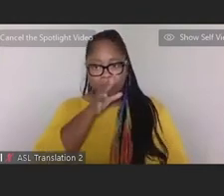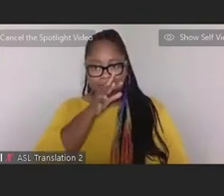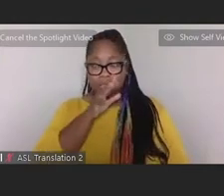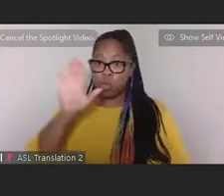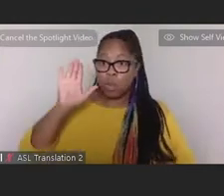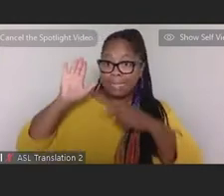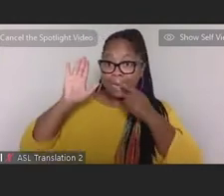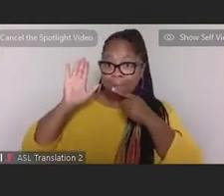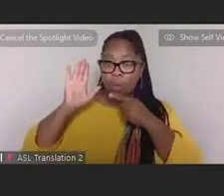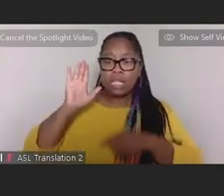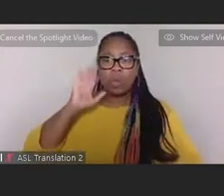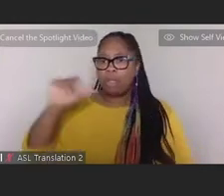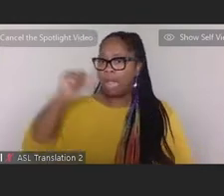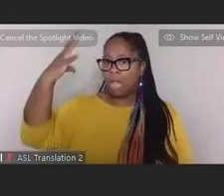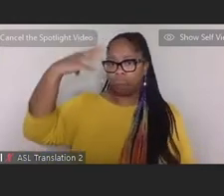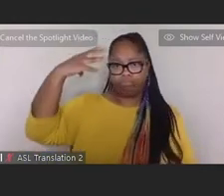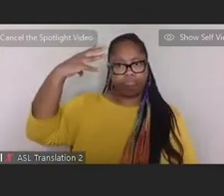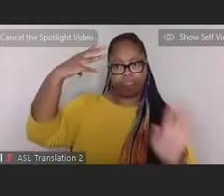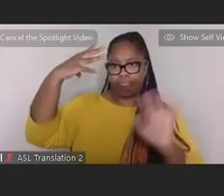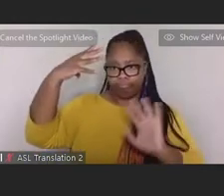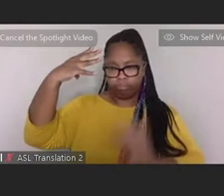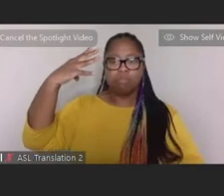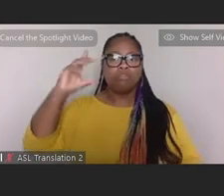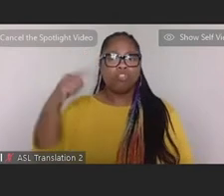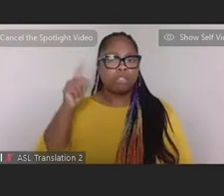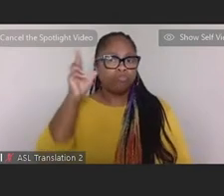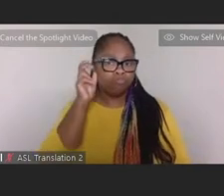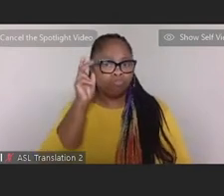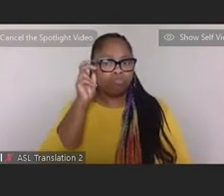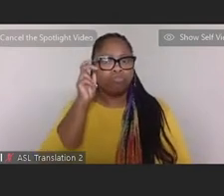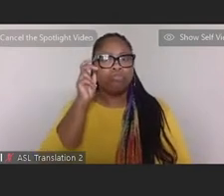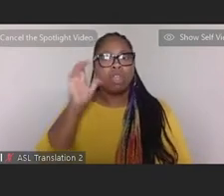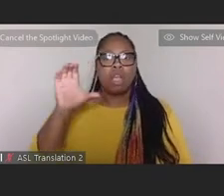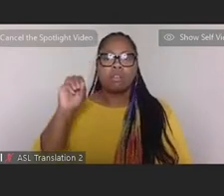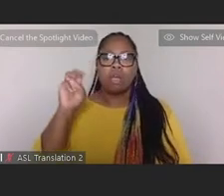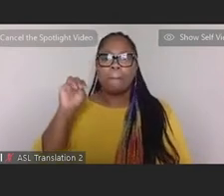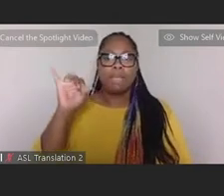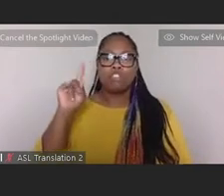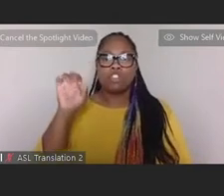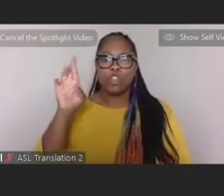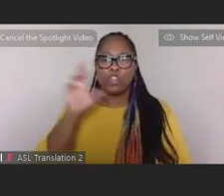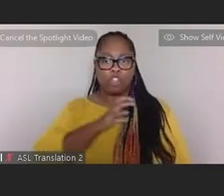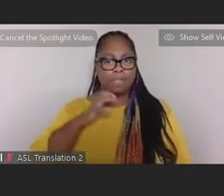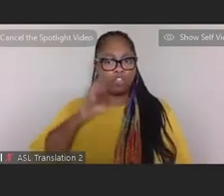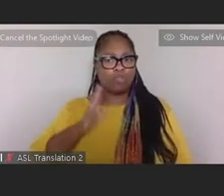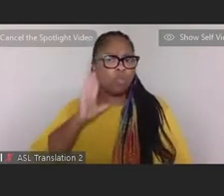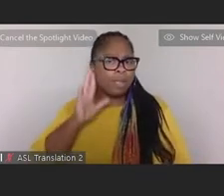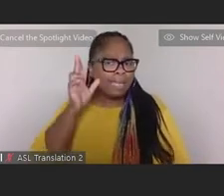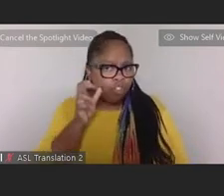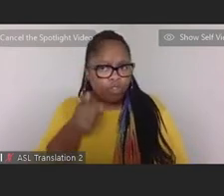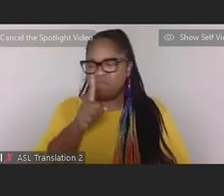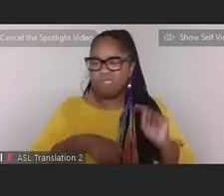audio only. The commissioners will hear you, but will not be able to see you. When it is your turn to speak, you will